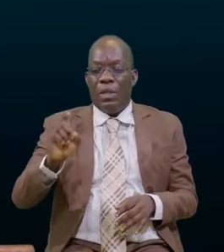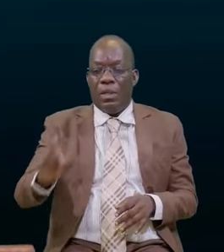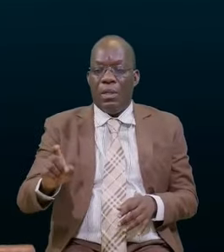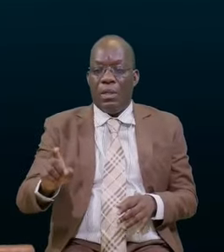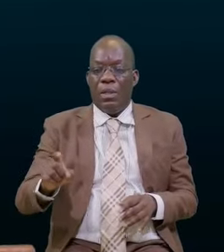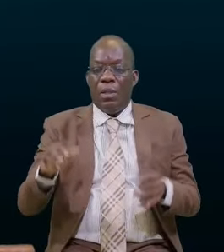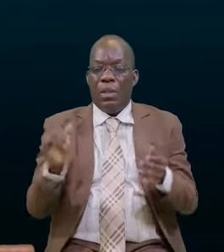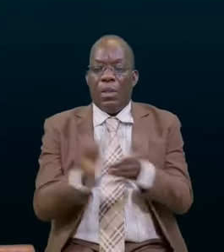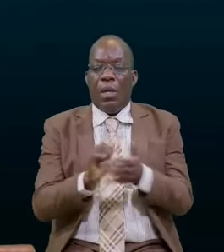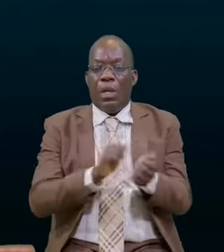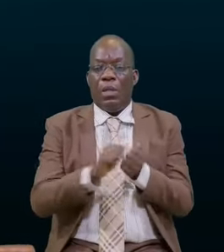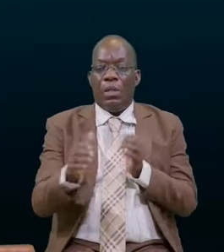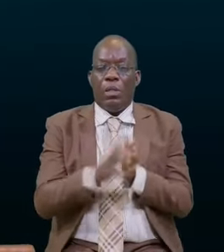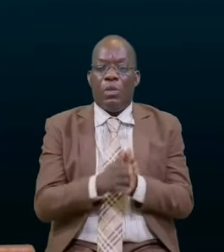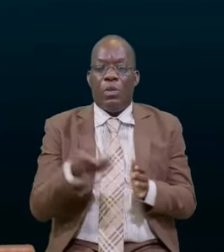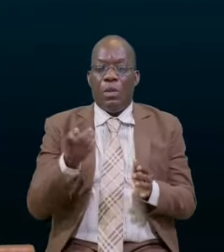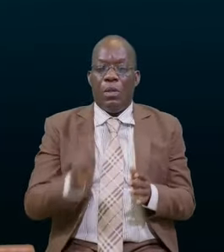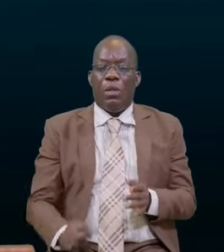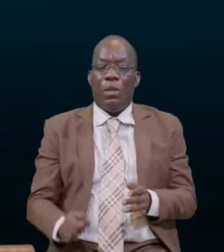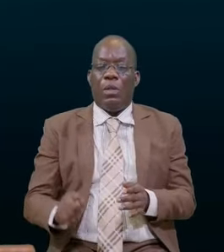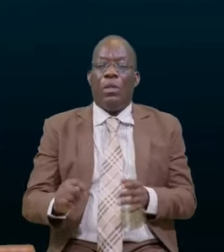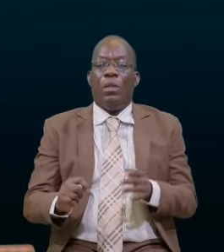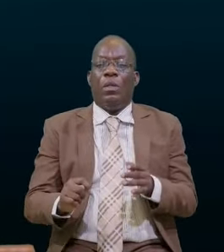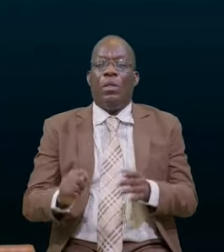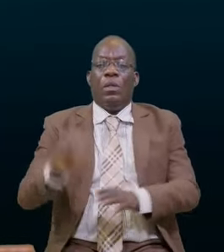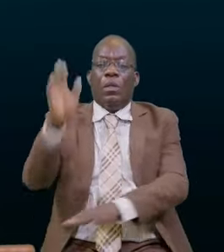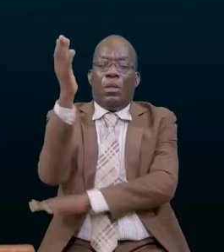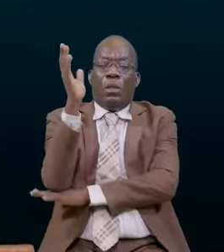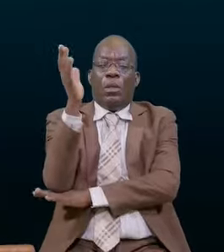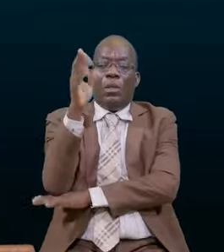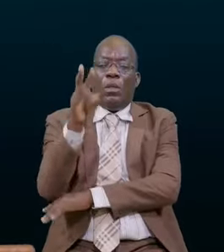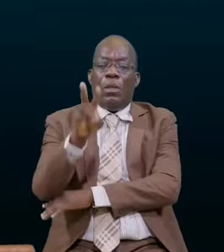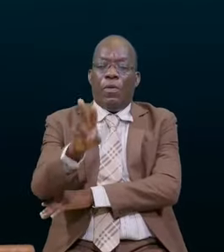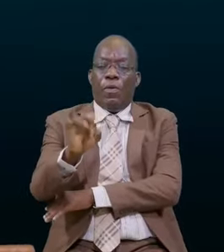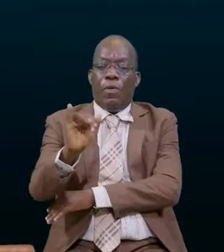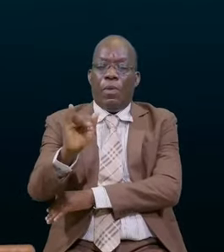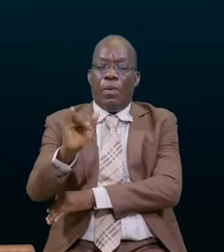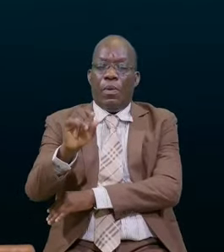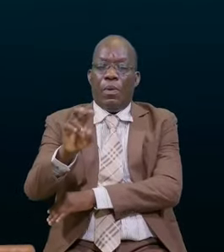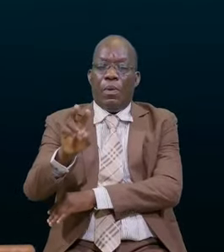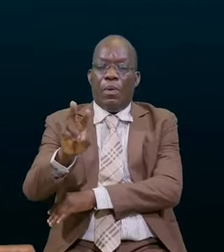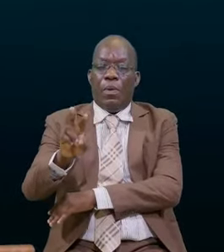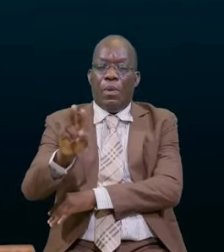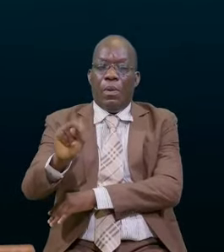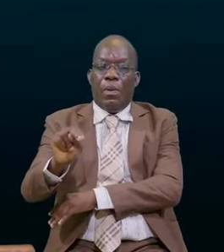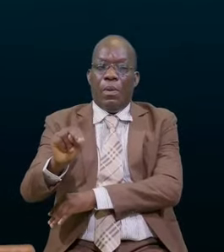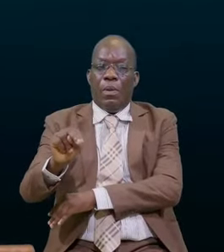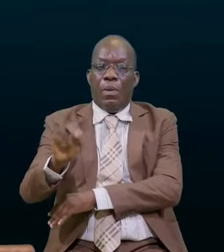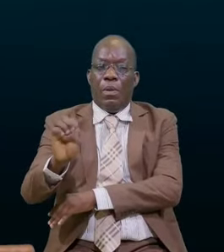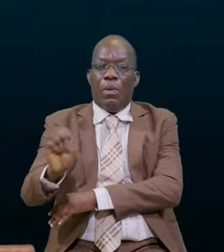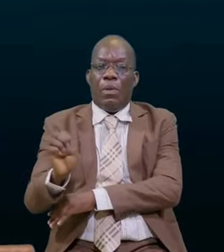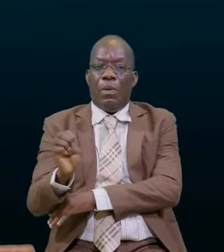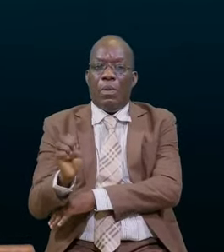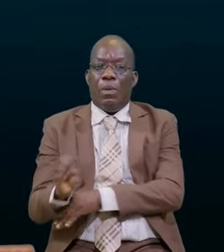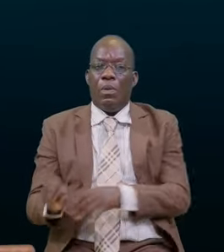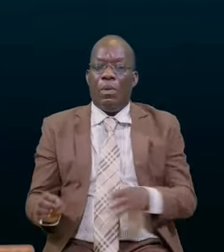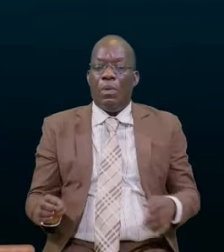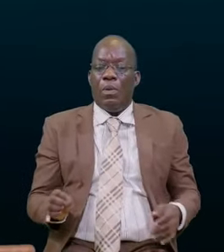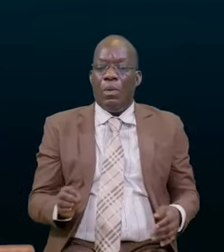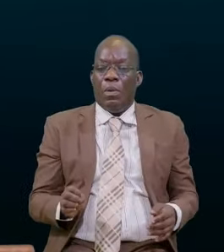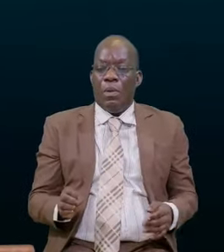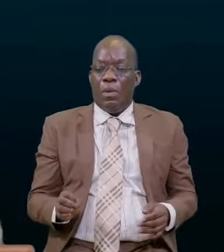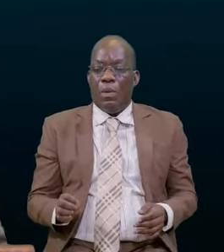spoil the vine I want to take a text from the book of Song of Solomon 2 verse